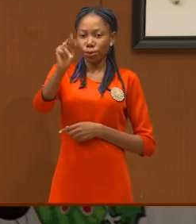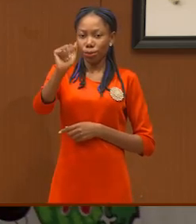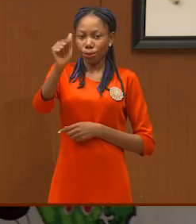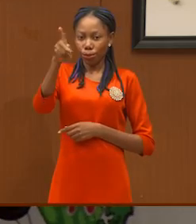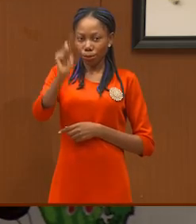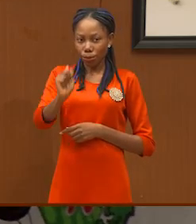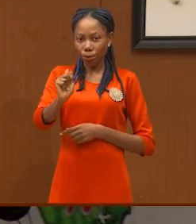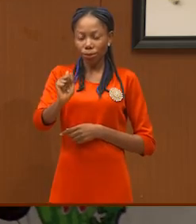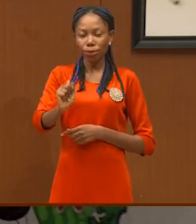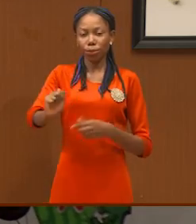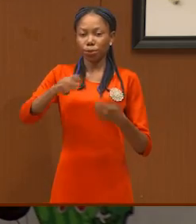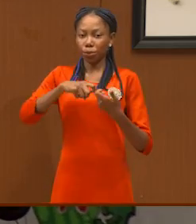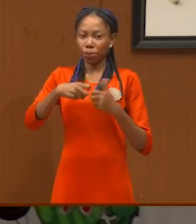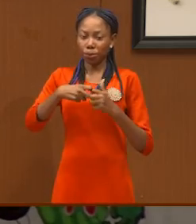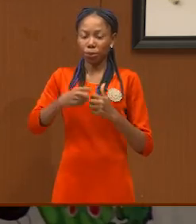and